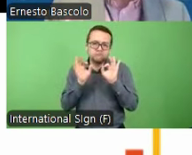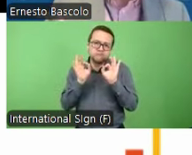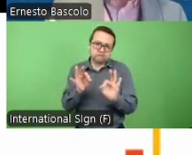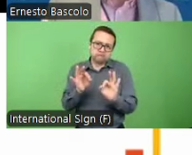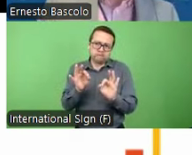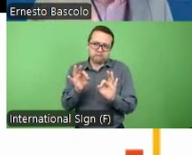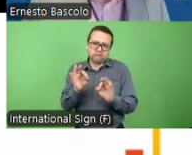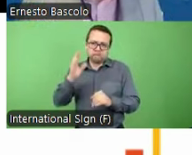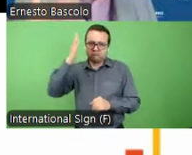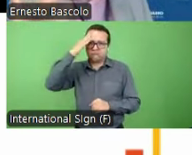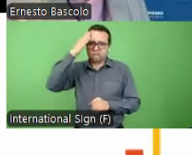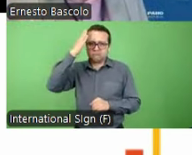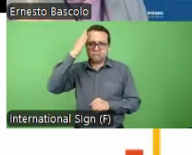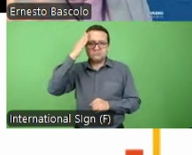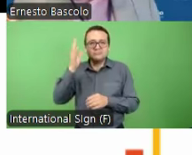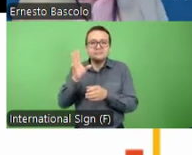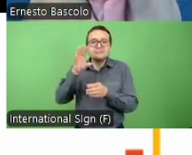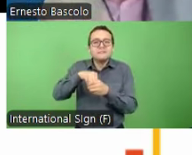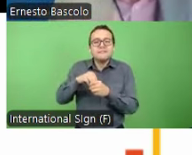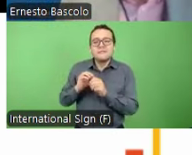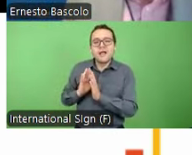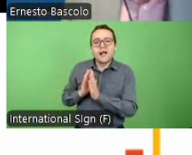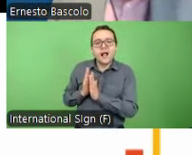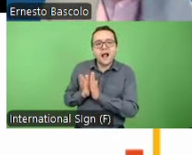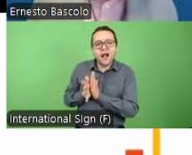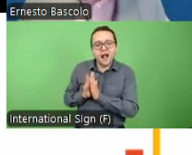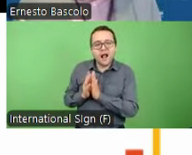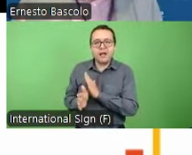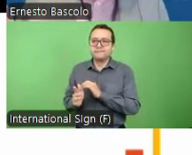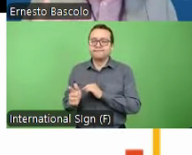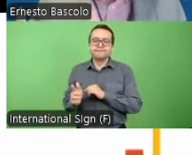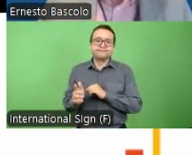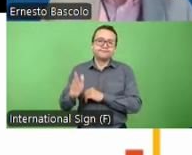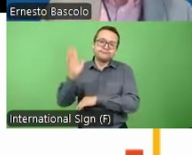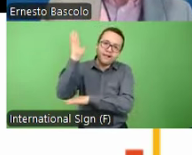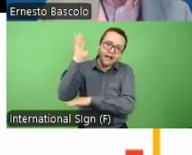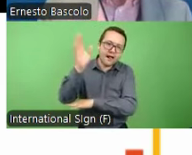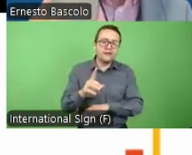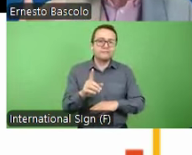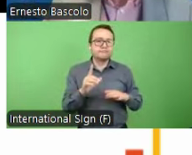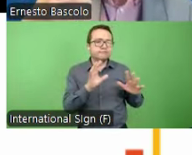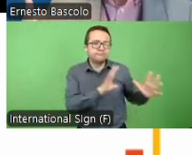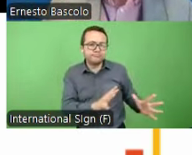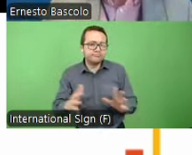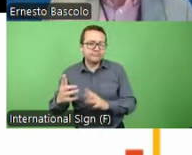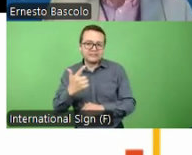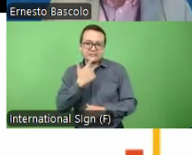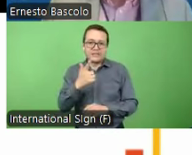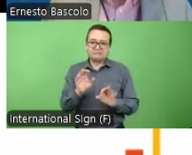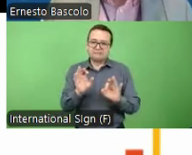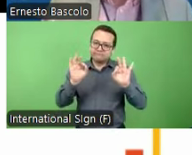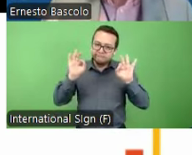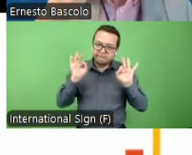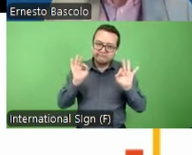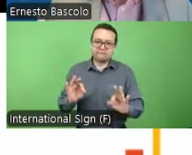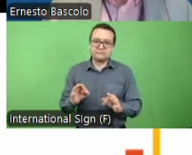dimensions en gran that parte although en this la has been narrativa, en los greatly discursos, included in the narratives and the muy pocas speeches, veces se generó un a few ejercicio times it